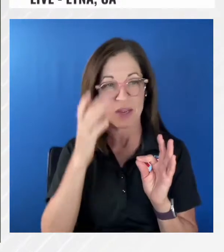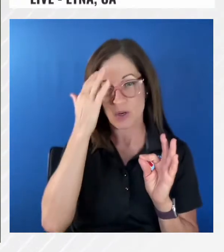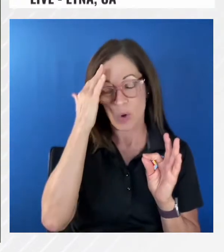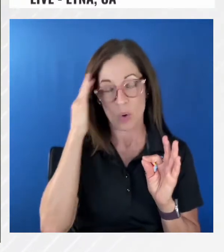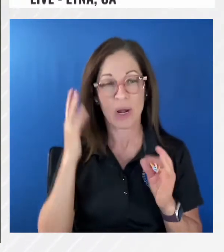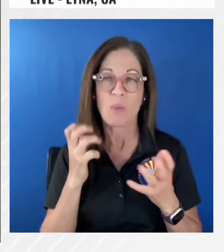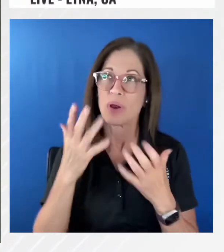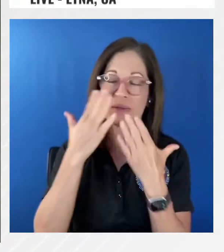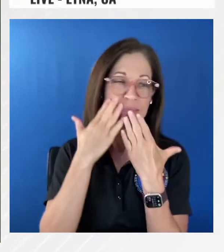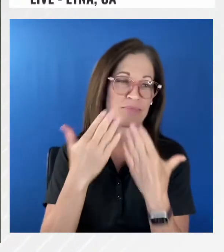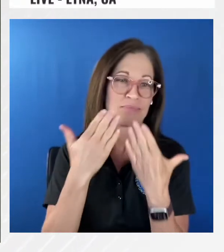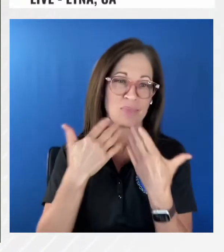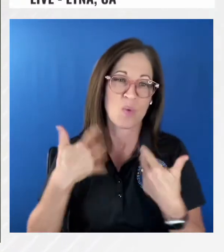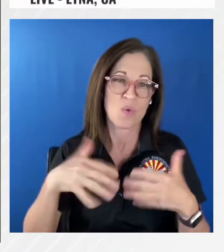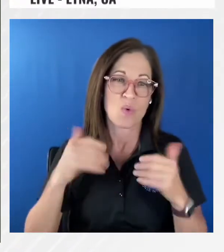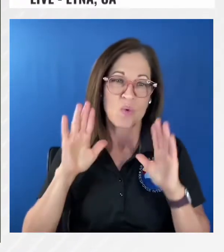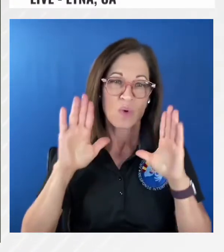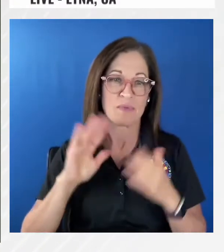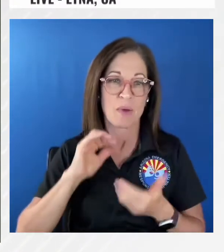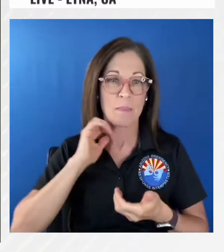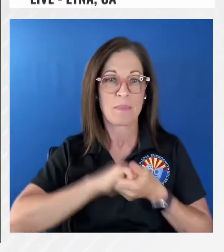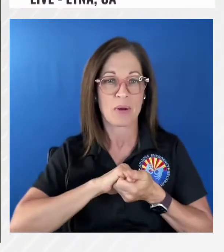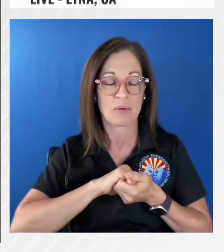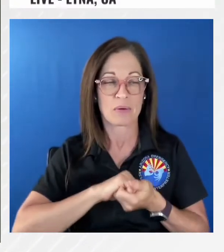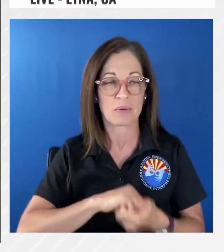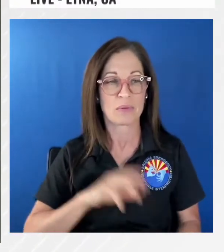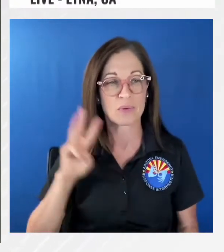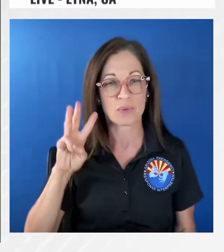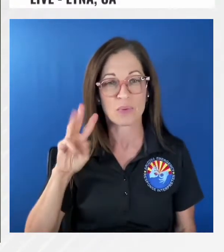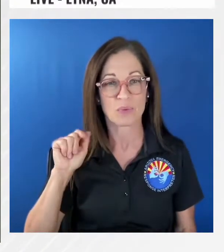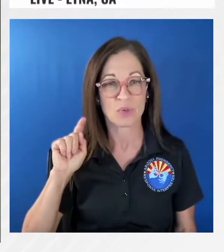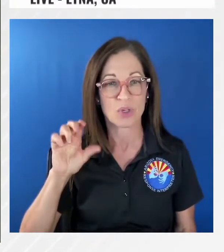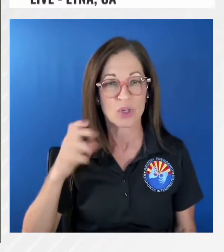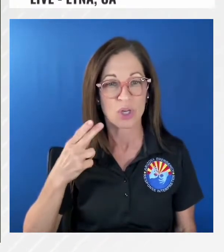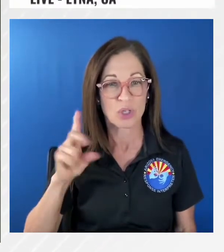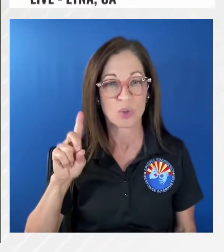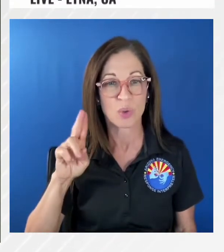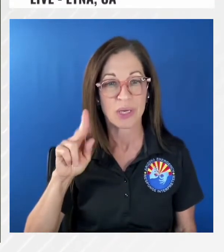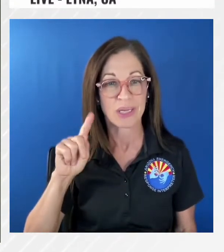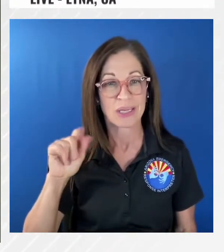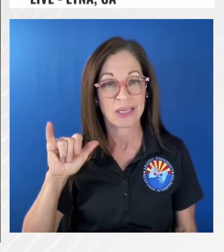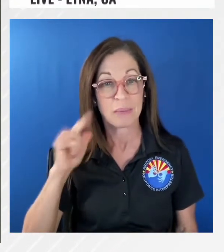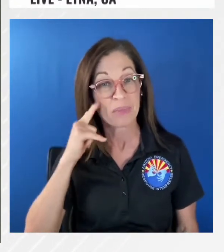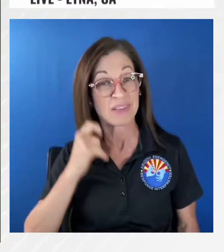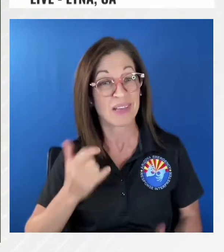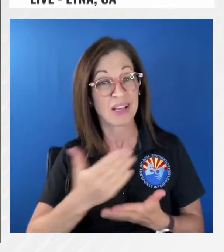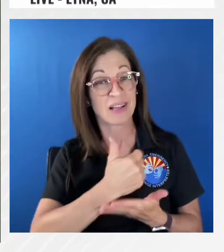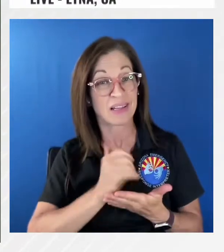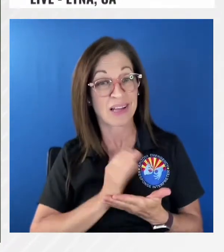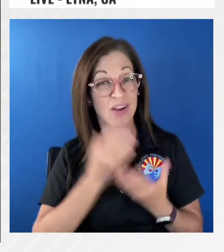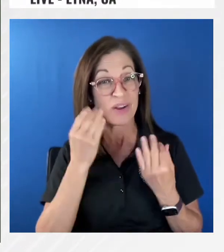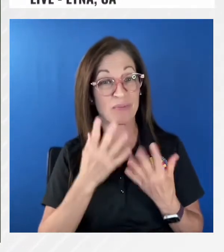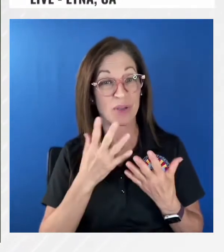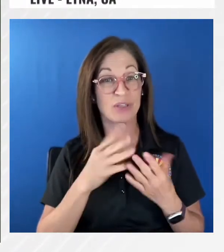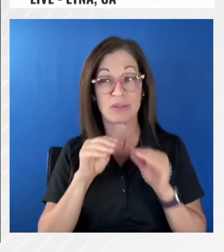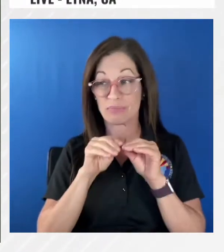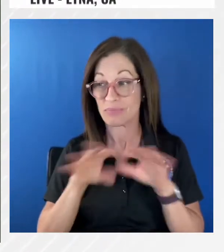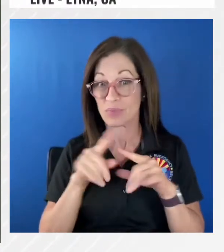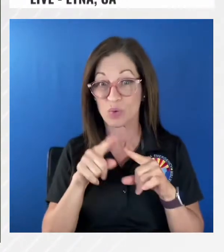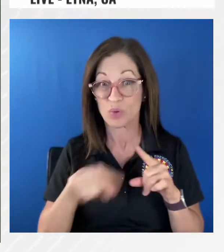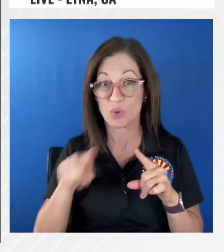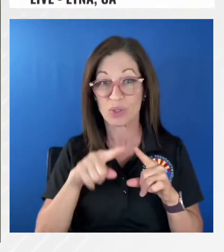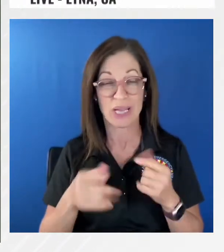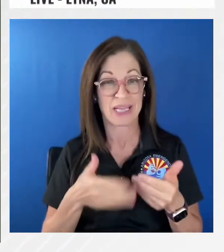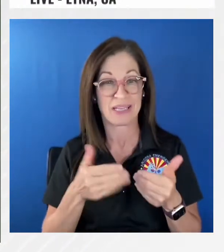What a great partnership they are. They're pulling our information and pushing it to you in kind of that easy to read format. So